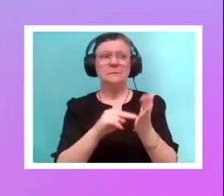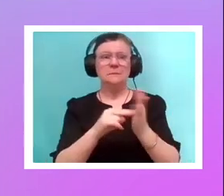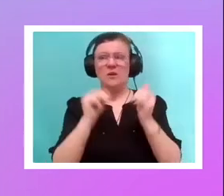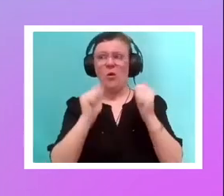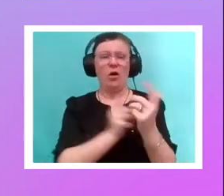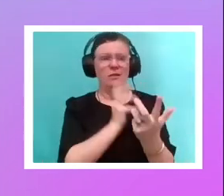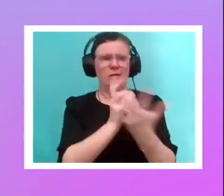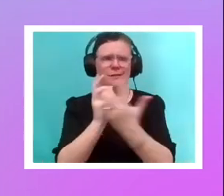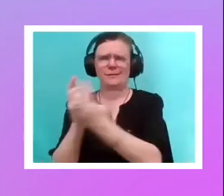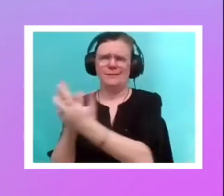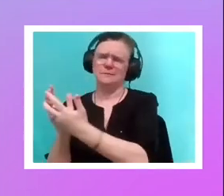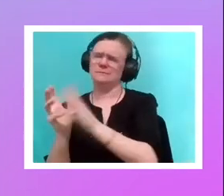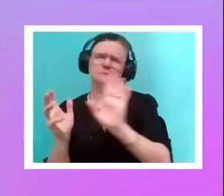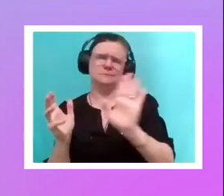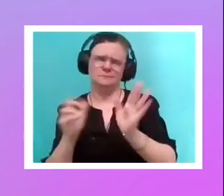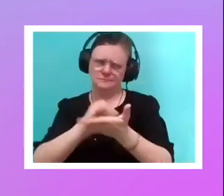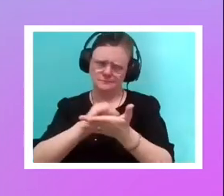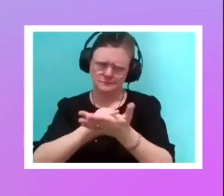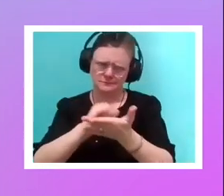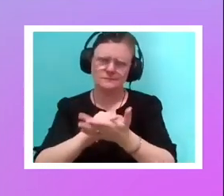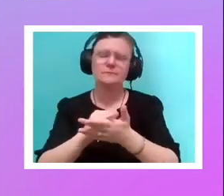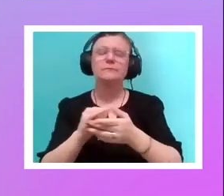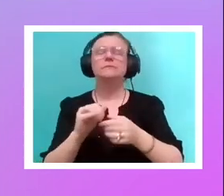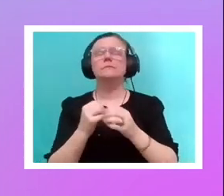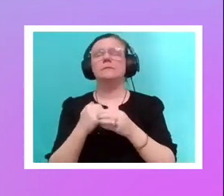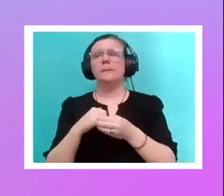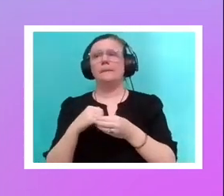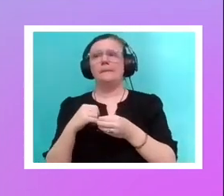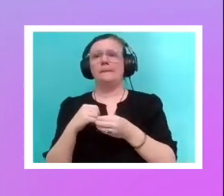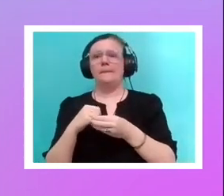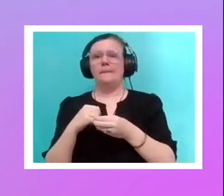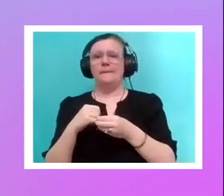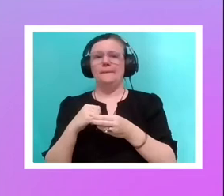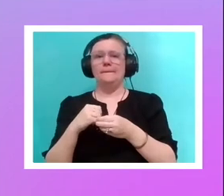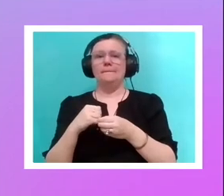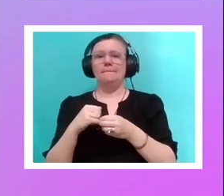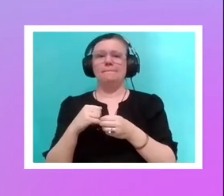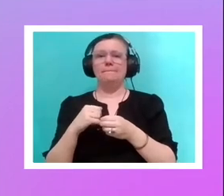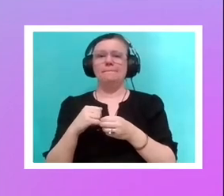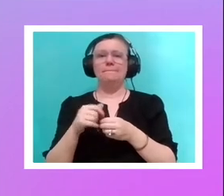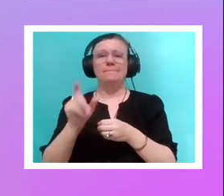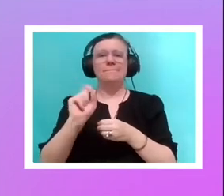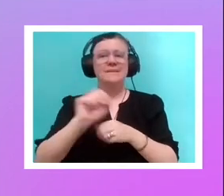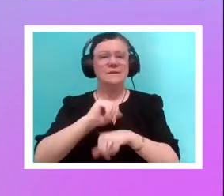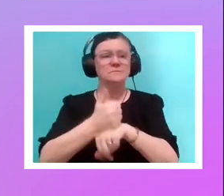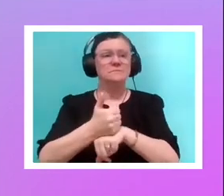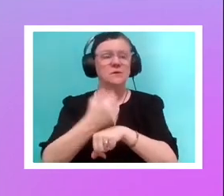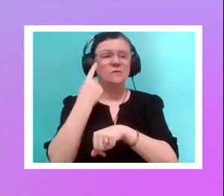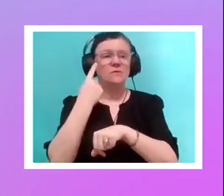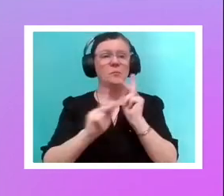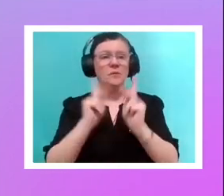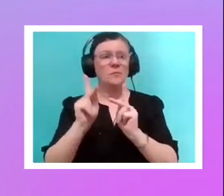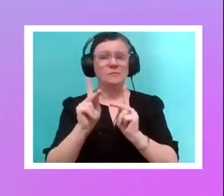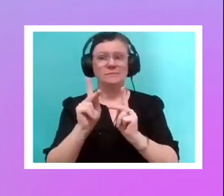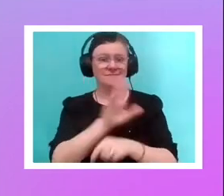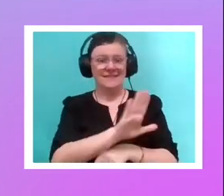combination. That would just be impossible, really. Services need to be designed to work for people in the ways they